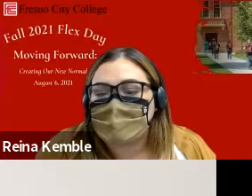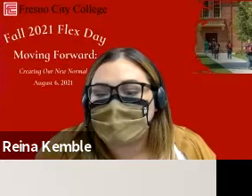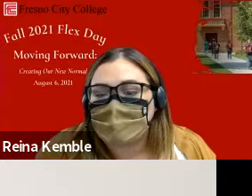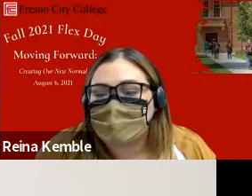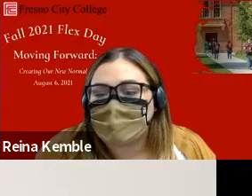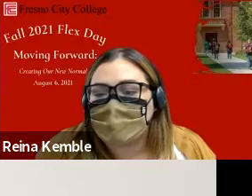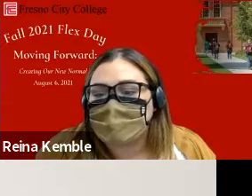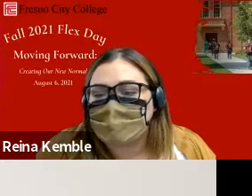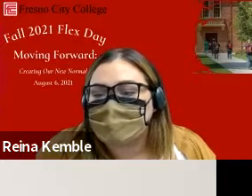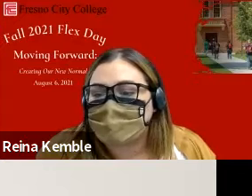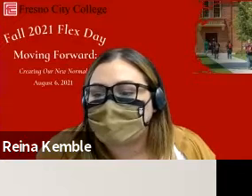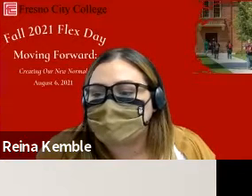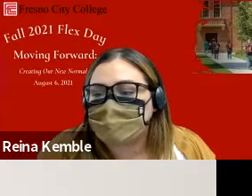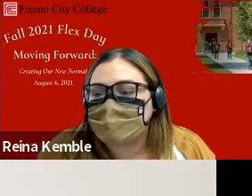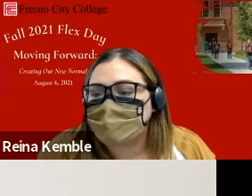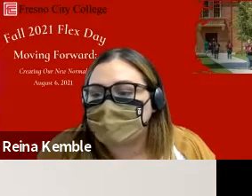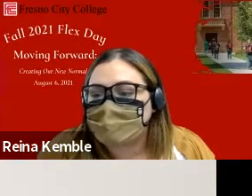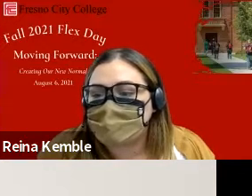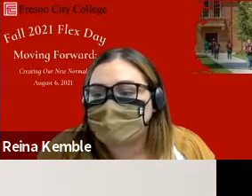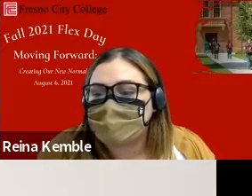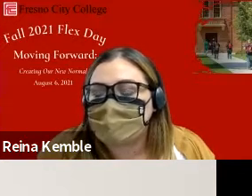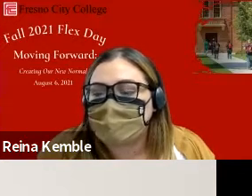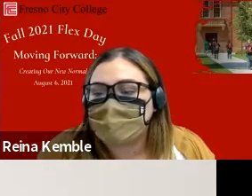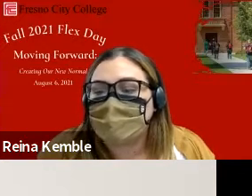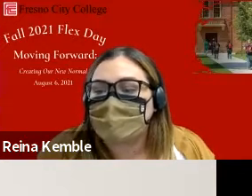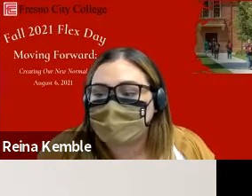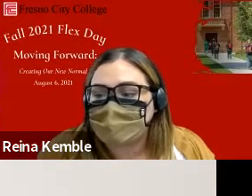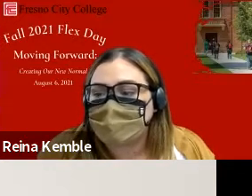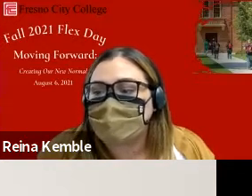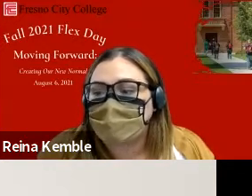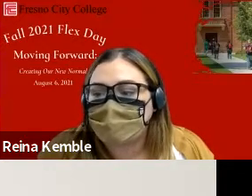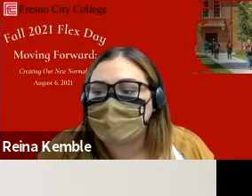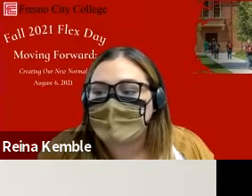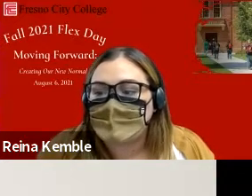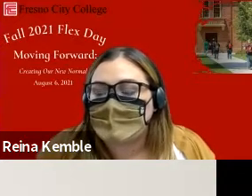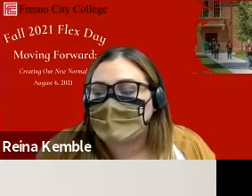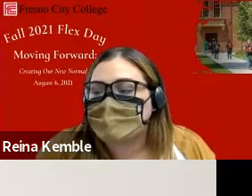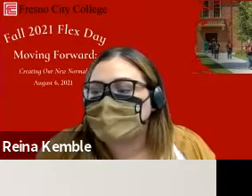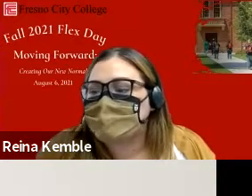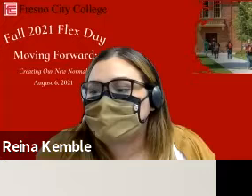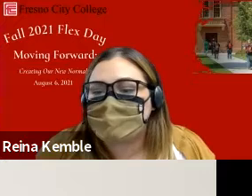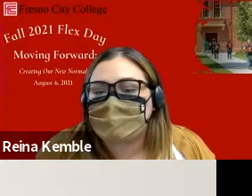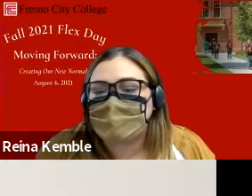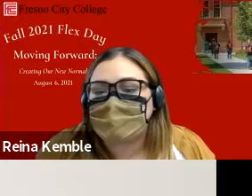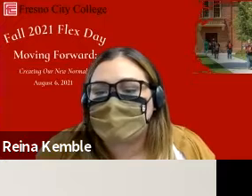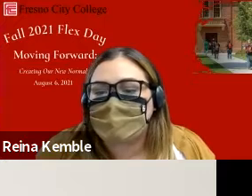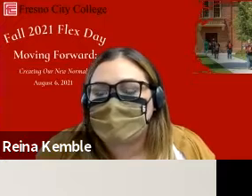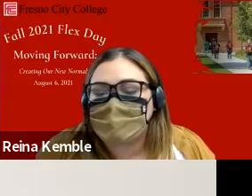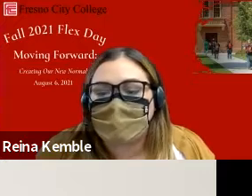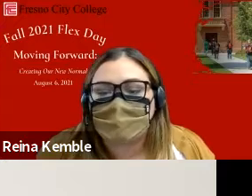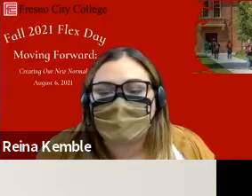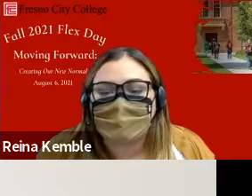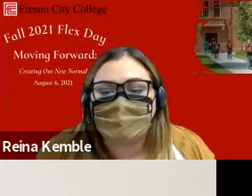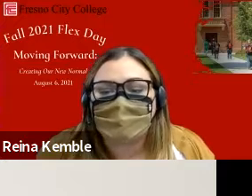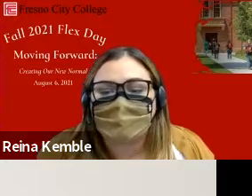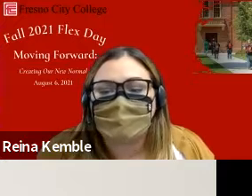benefits only become effective for classified members the first month following their date of hire, and their dental, vision, and life benefits